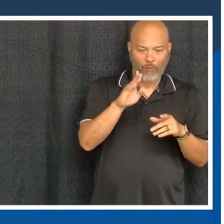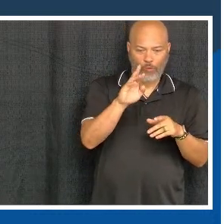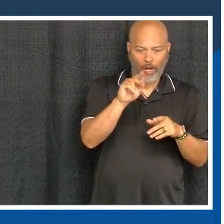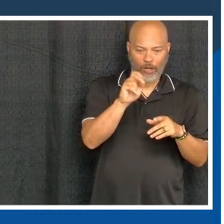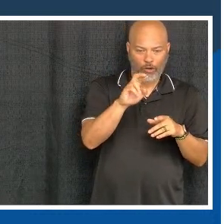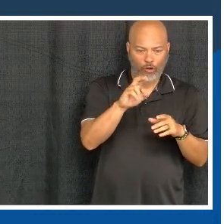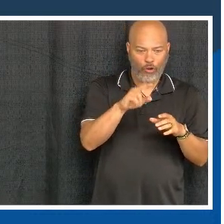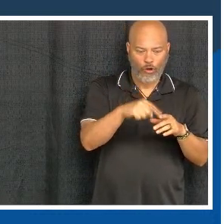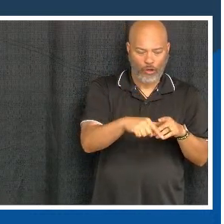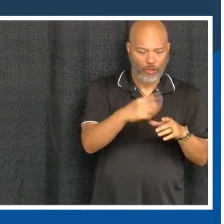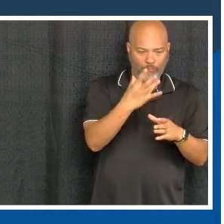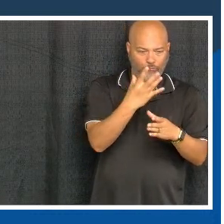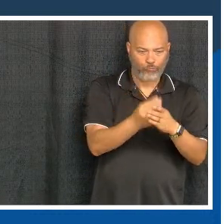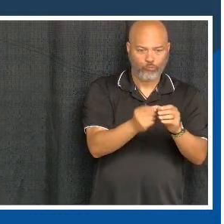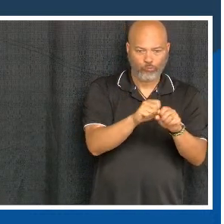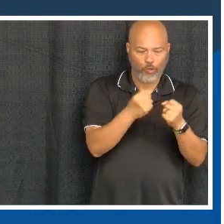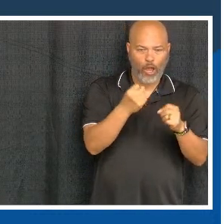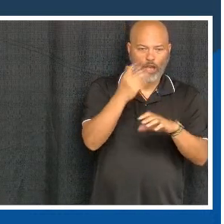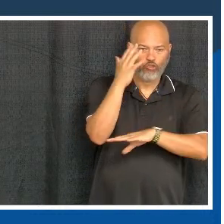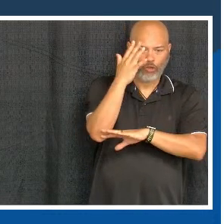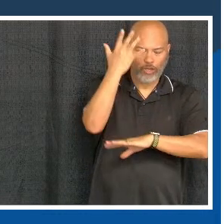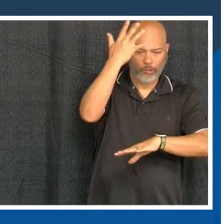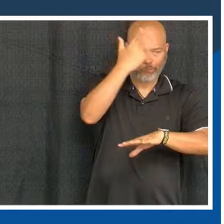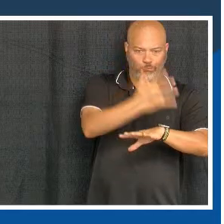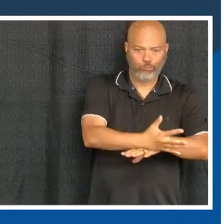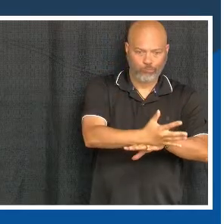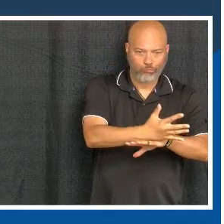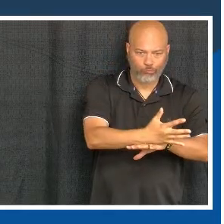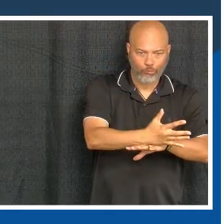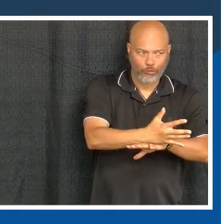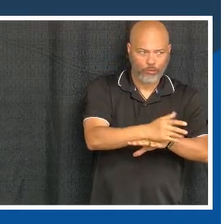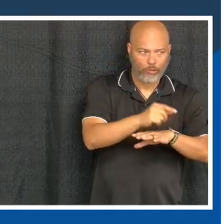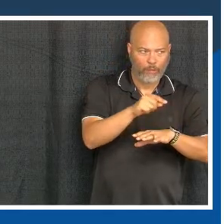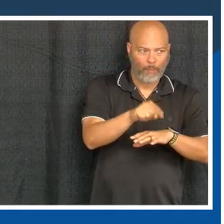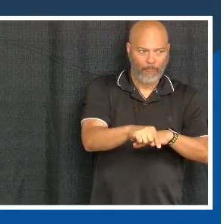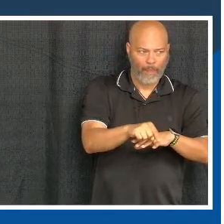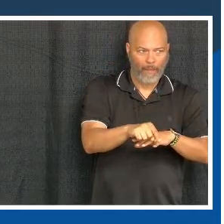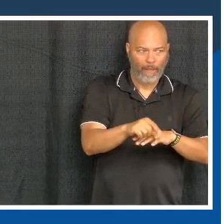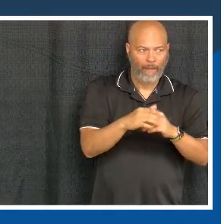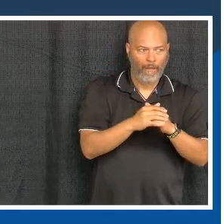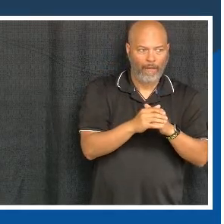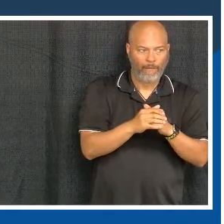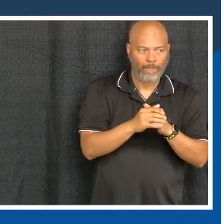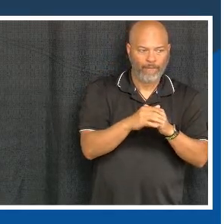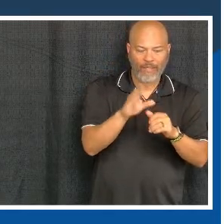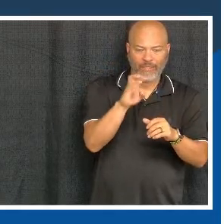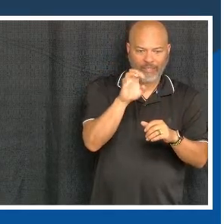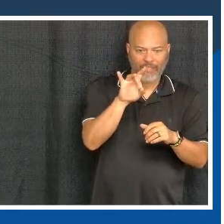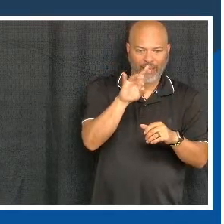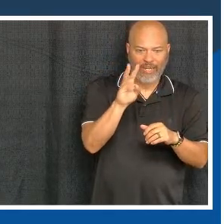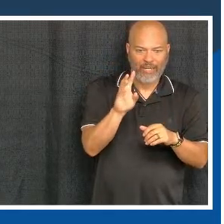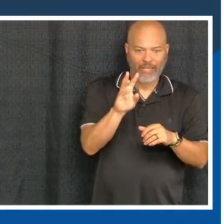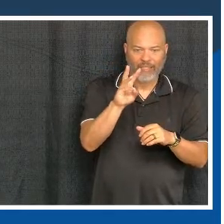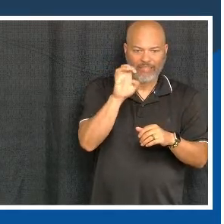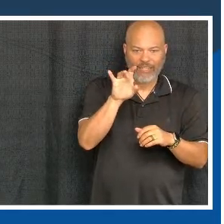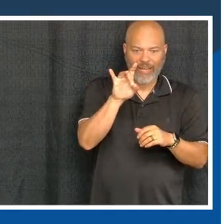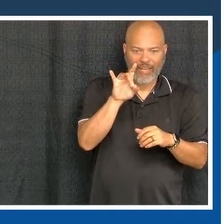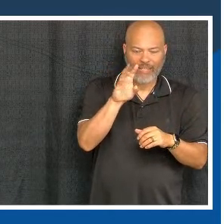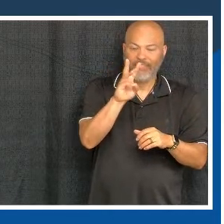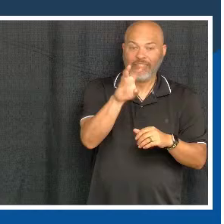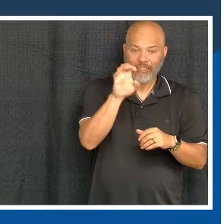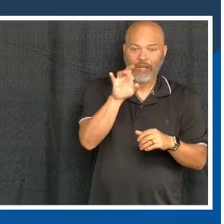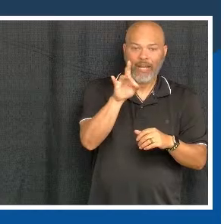And so when a tree limb hit on the line, breaker opened up, 689 customers without